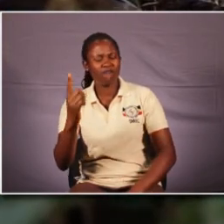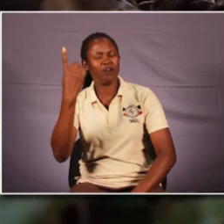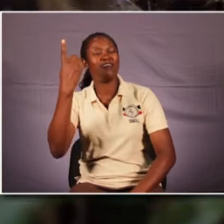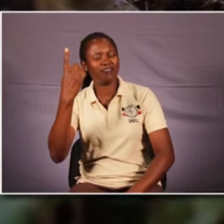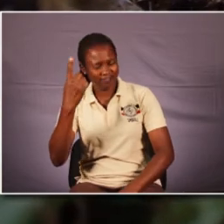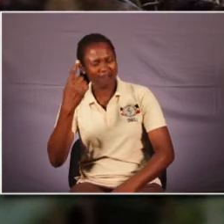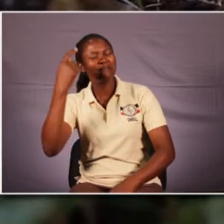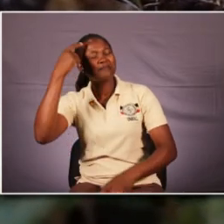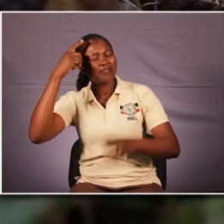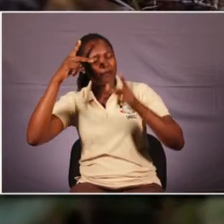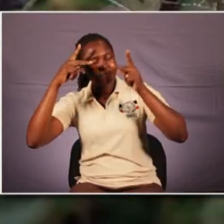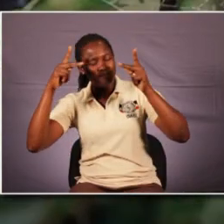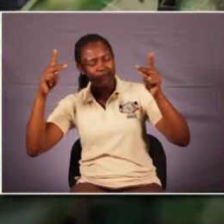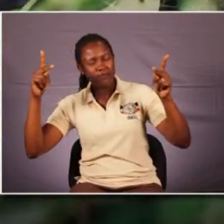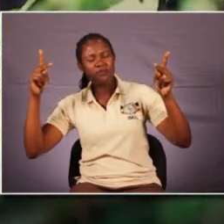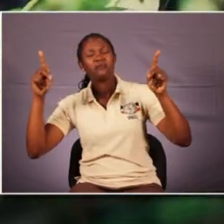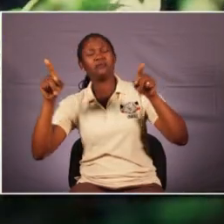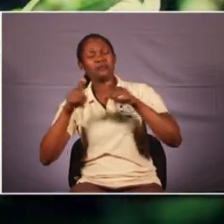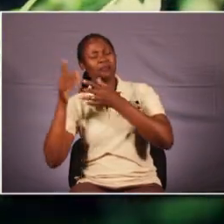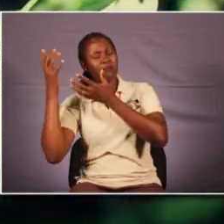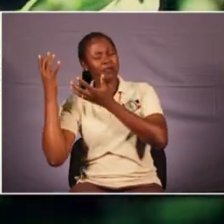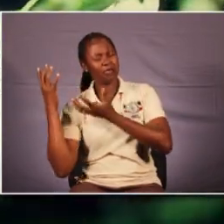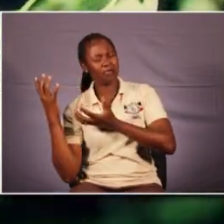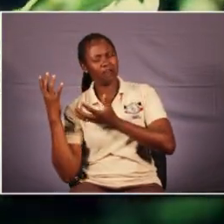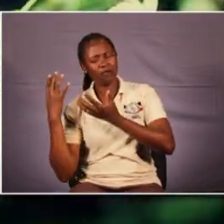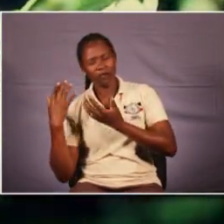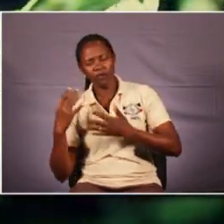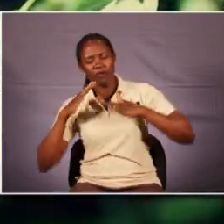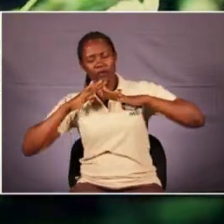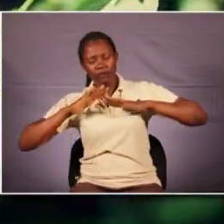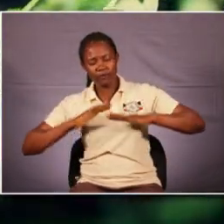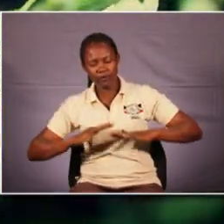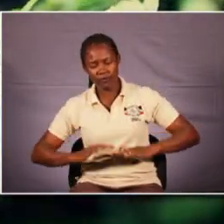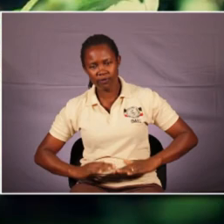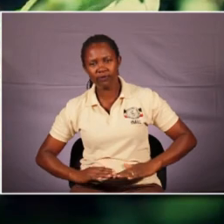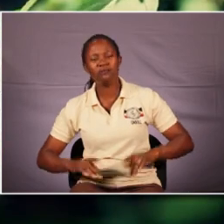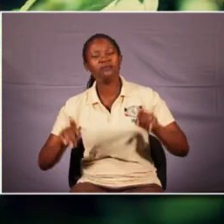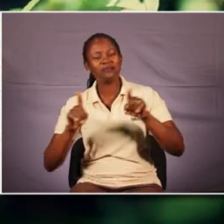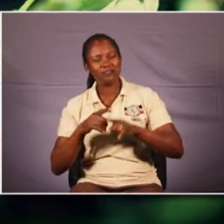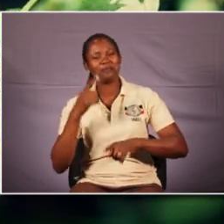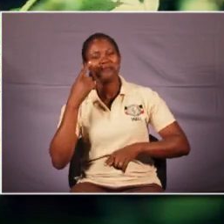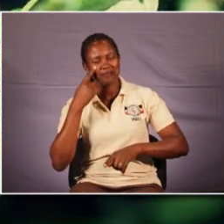For once, I felt peace in my mind. I felt like the weight was now off my shoulders.